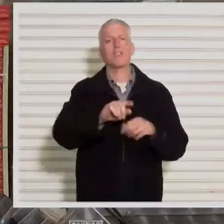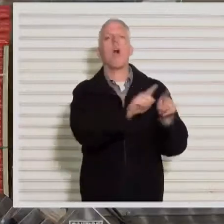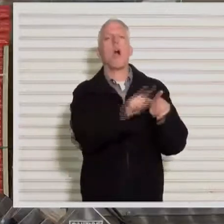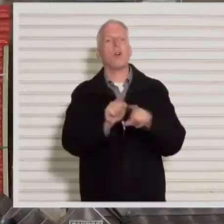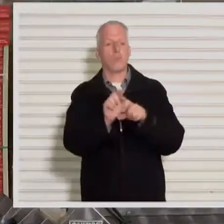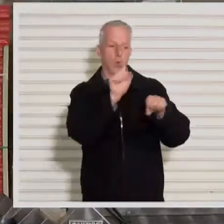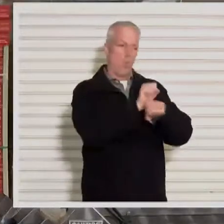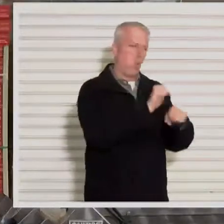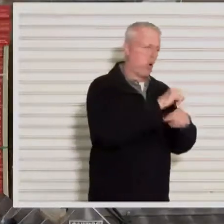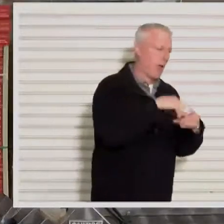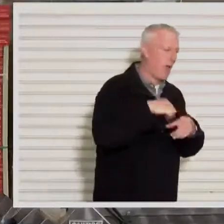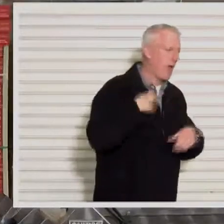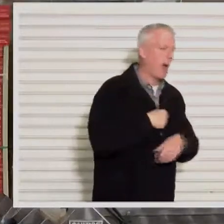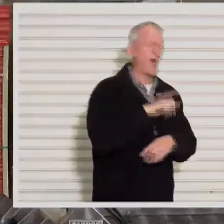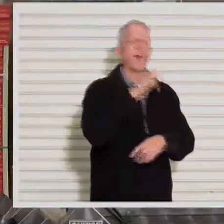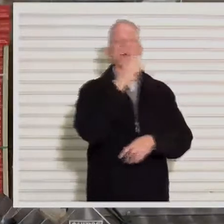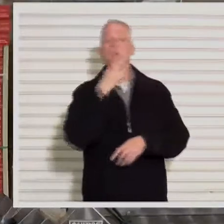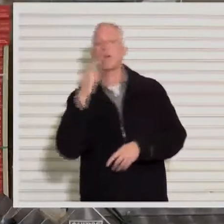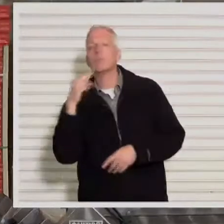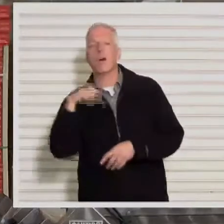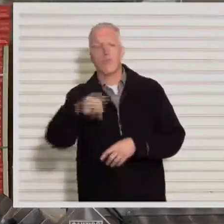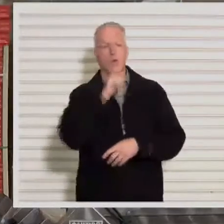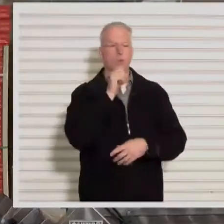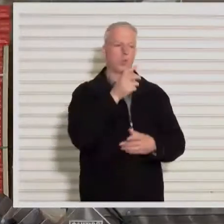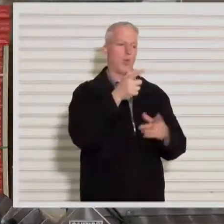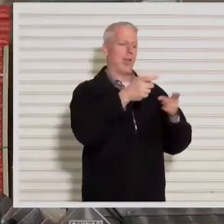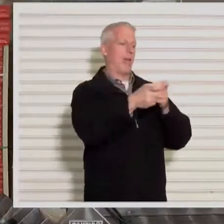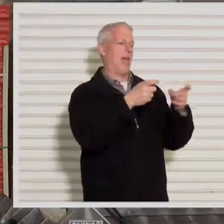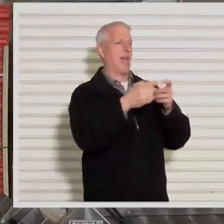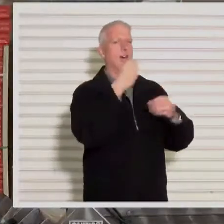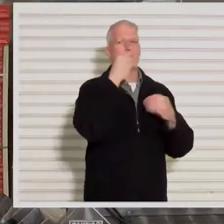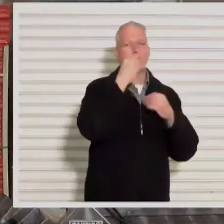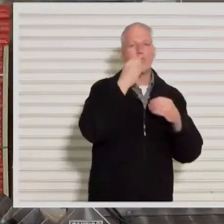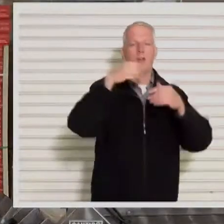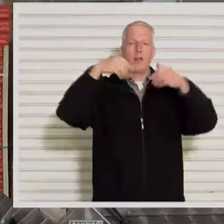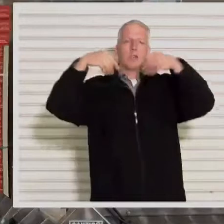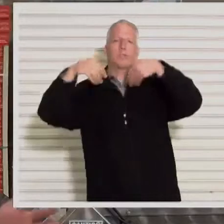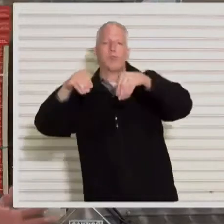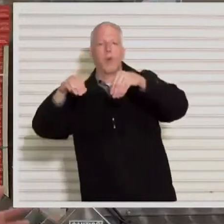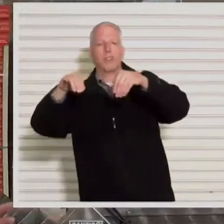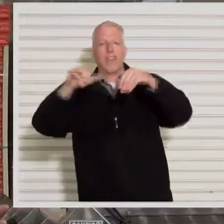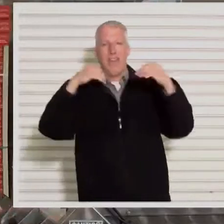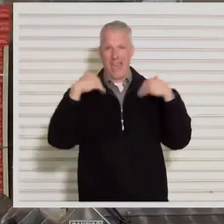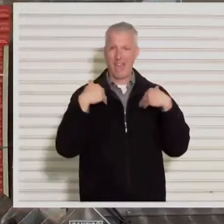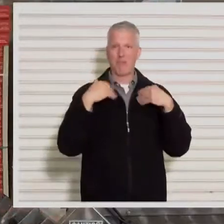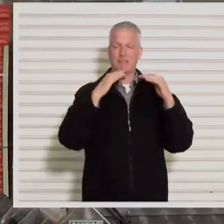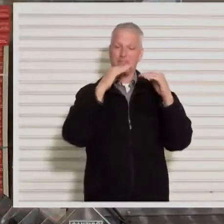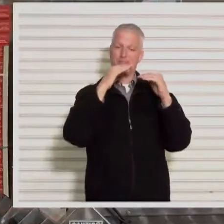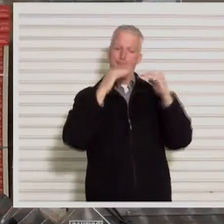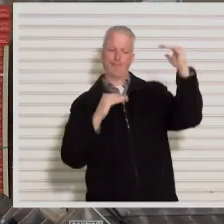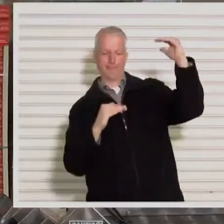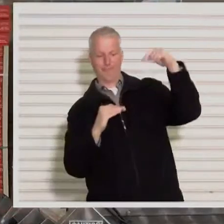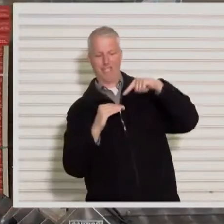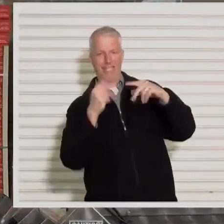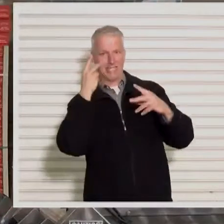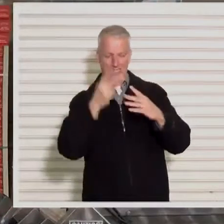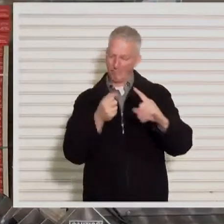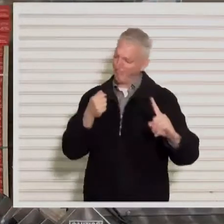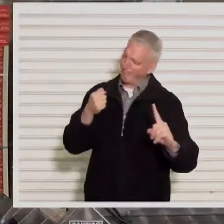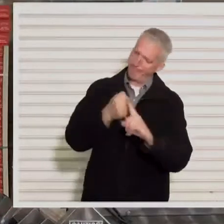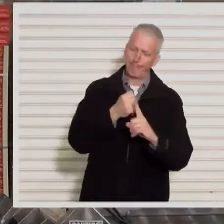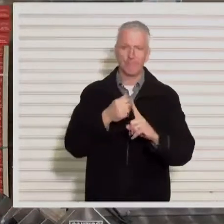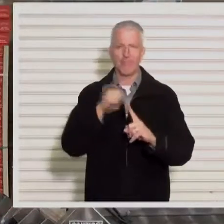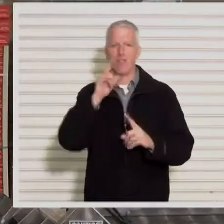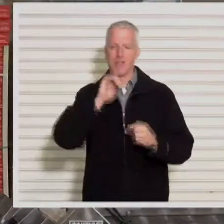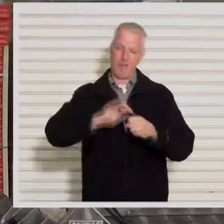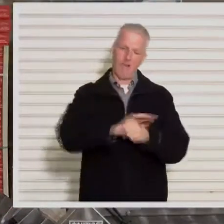in our restaurants, those who handle food, our grocery stores, have disproportionately seen the brunt of COVID-19.